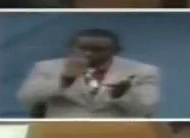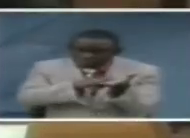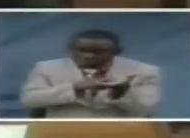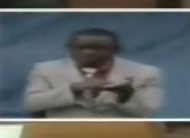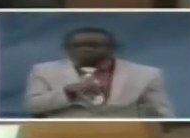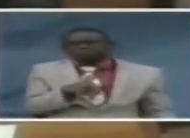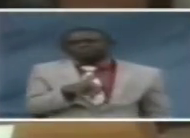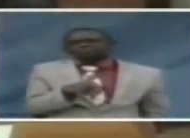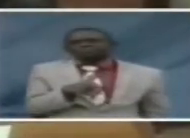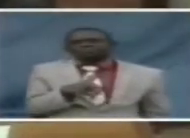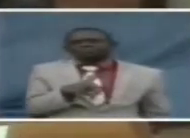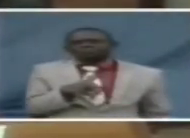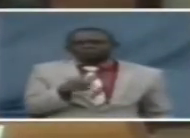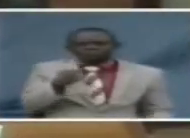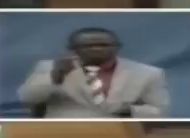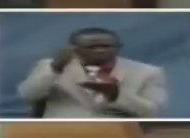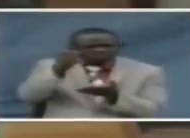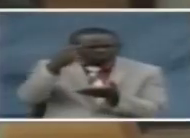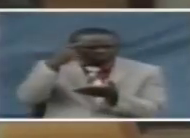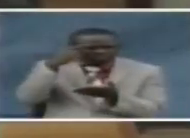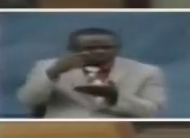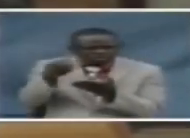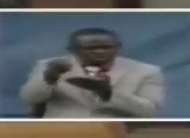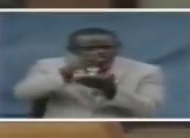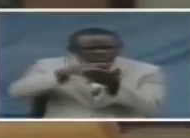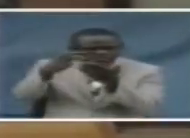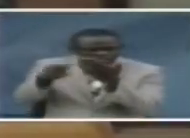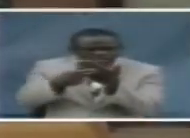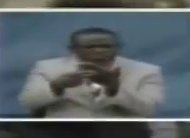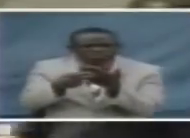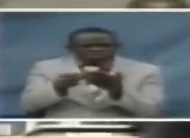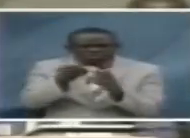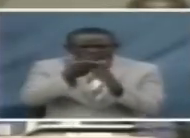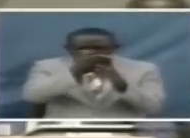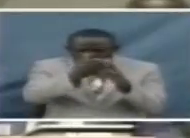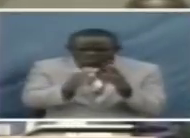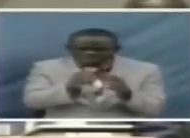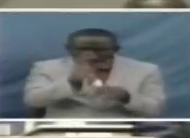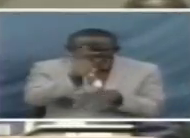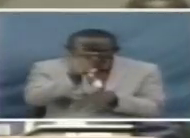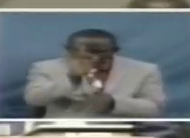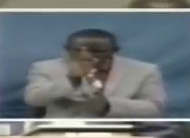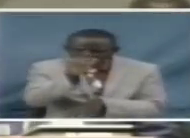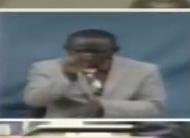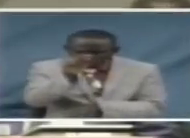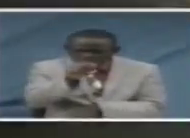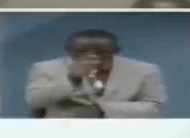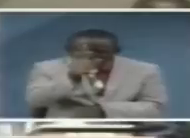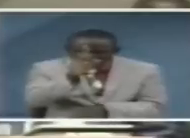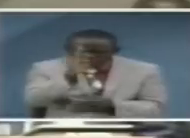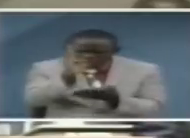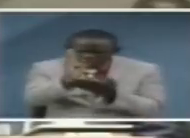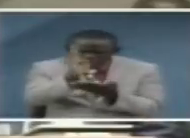investment. Mr. Speaker, let me repeat. A significant allocation under